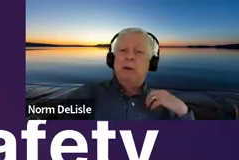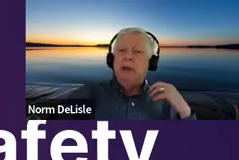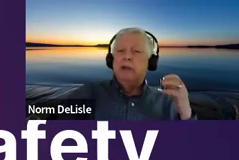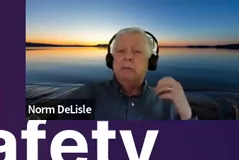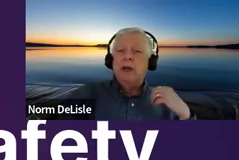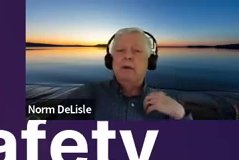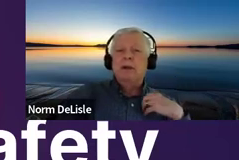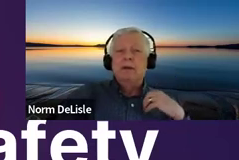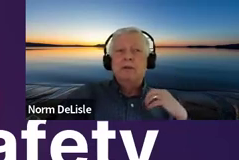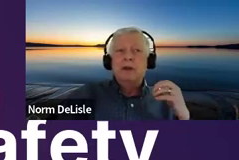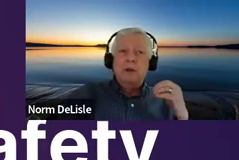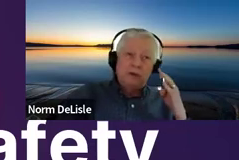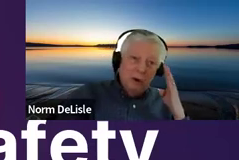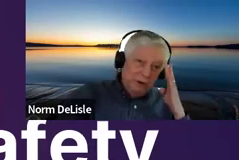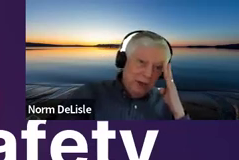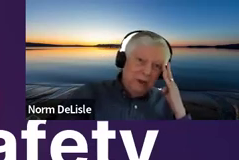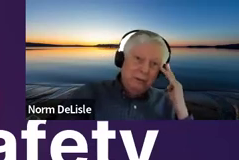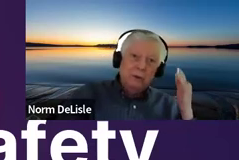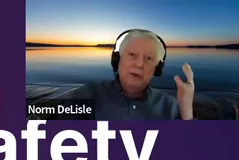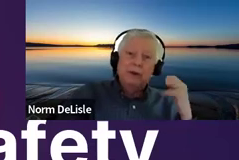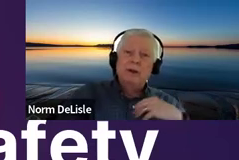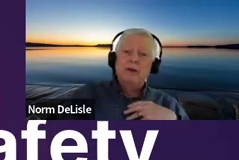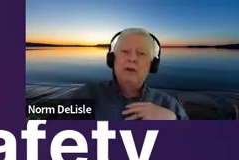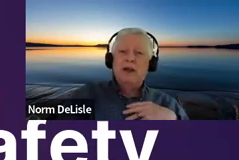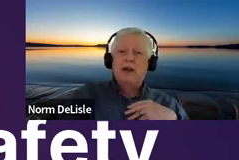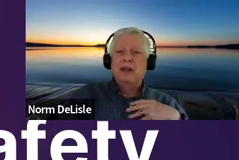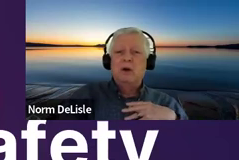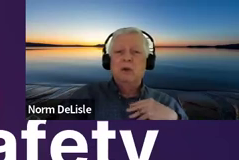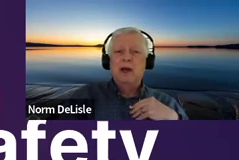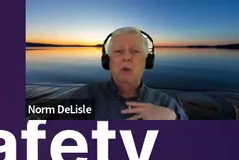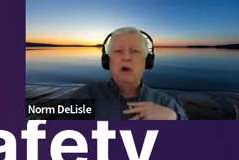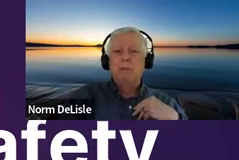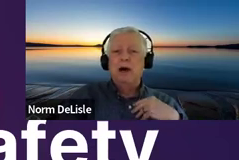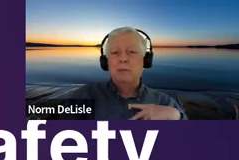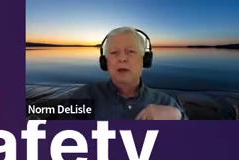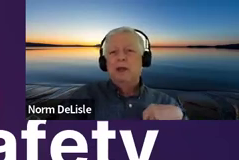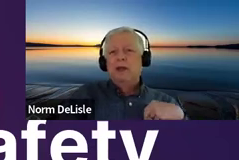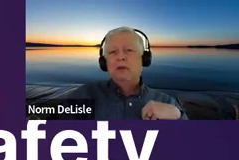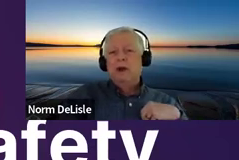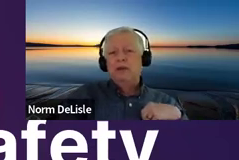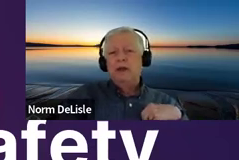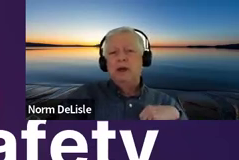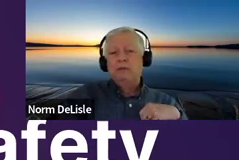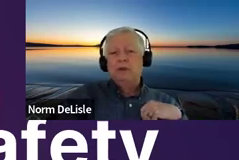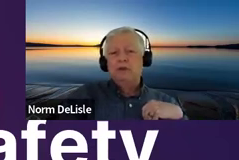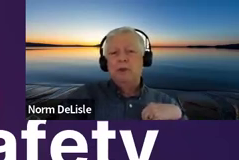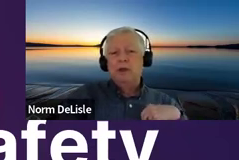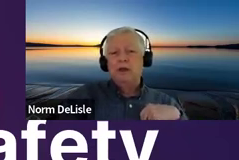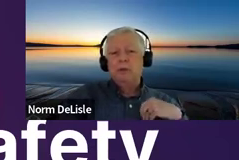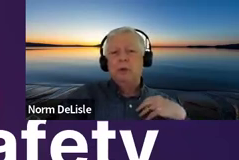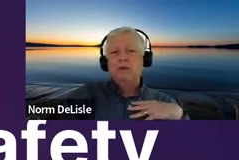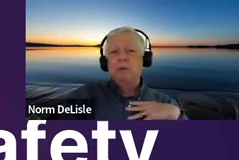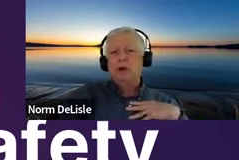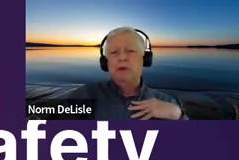out county, Ingham County, there's going to be storms coming through, and they're not going to get a whole lot of warning about them. So I signed up for